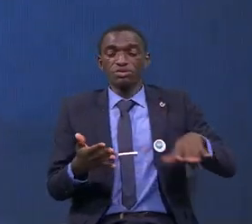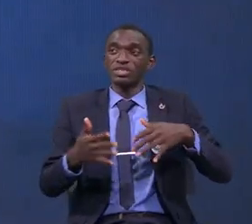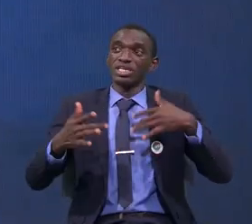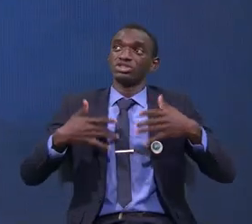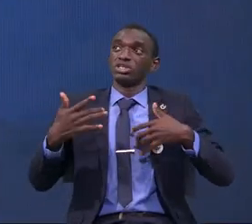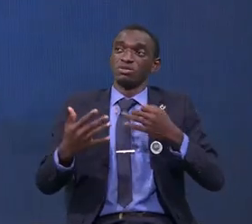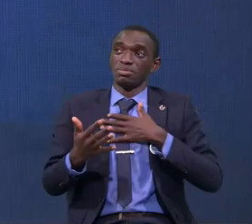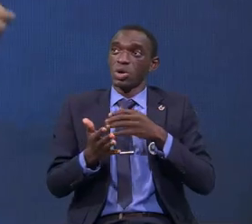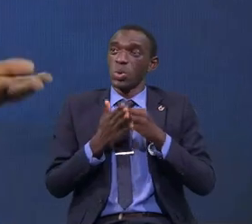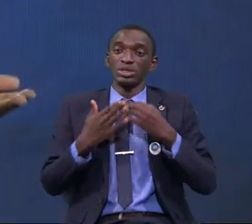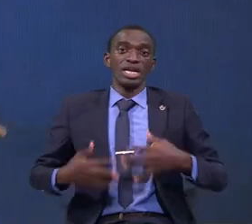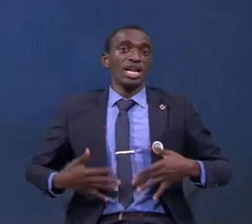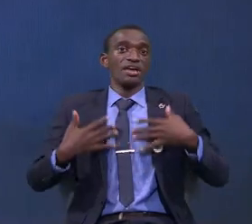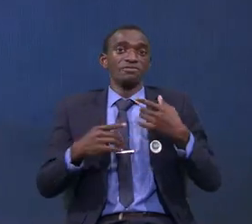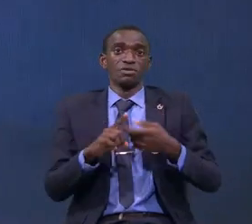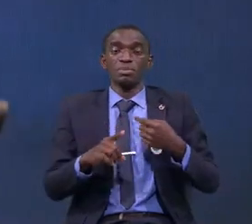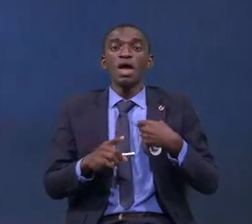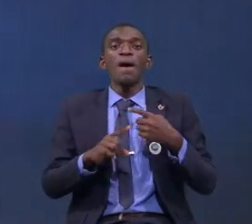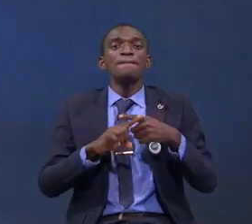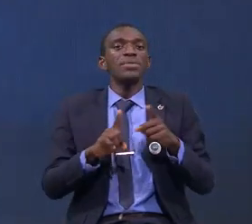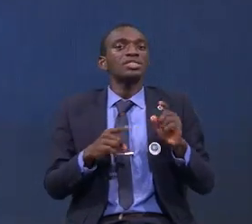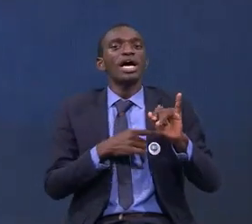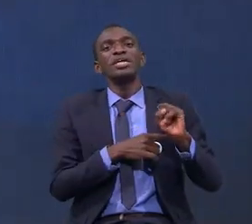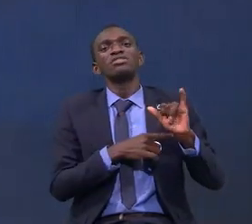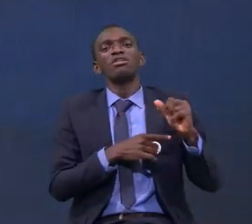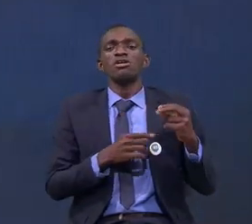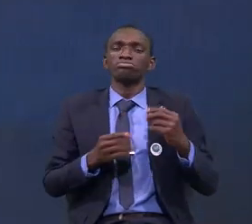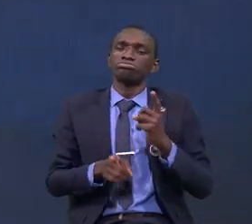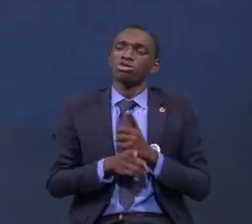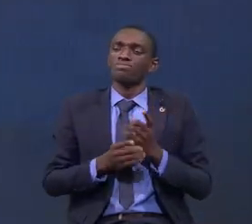But Isaiah presented his lips, his mouth.